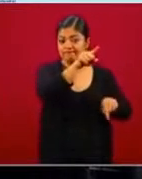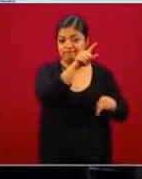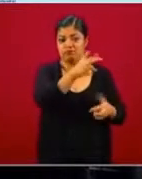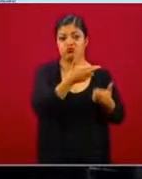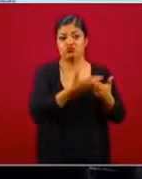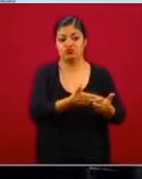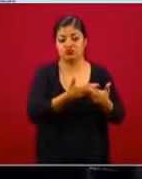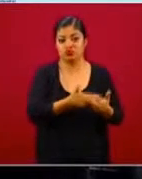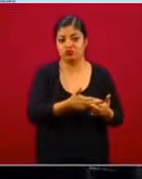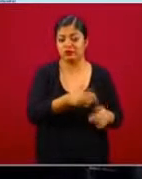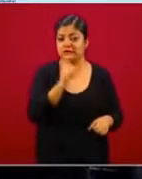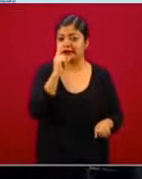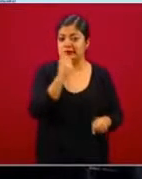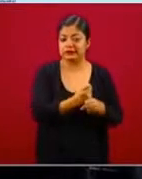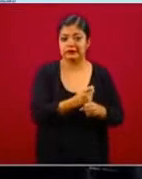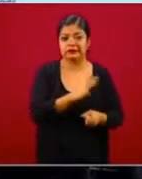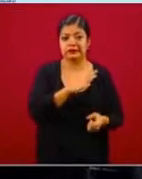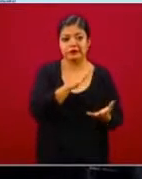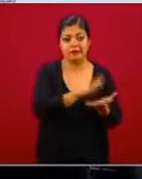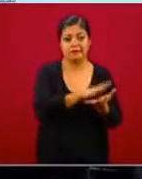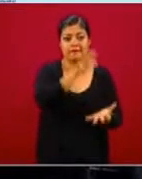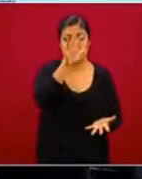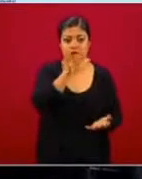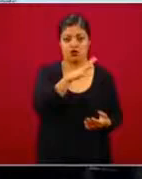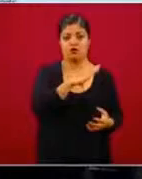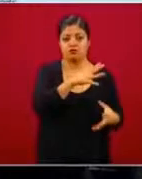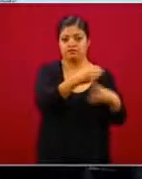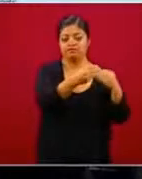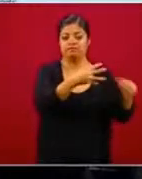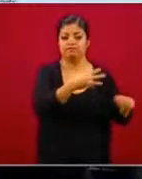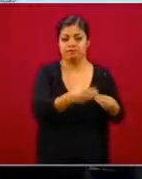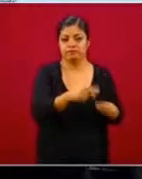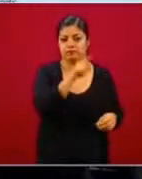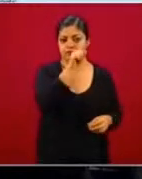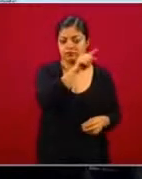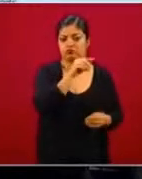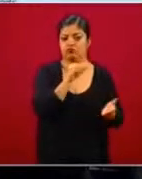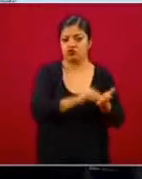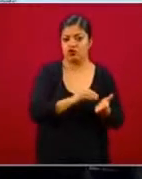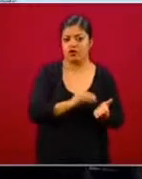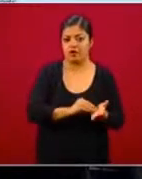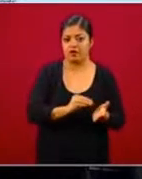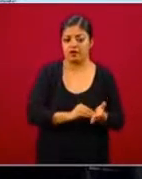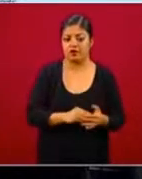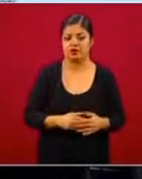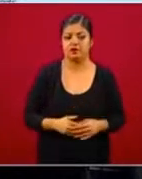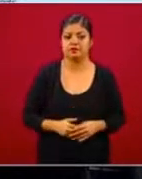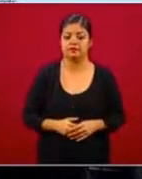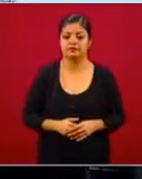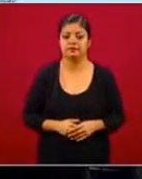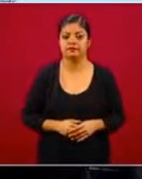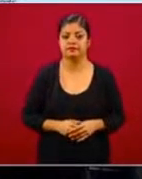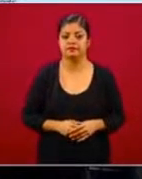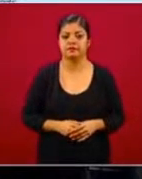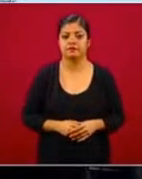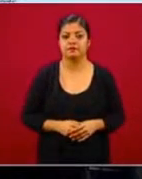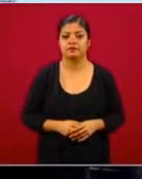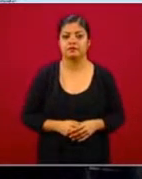by countries like the US and Brazil, as far as the amount of cases or the burden thereof,